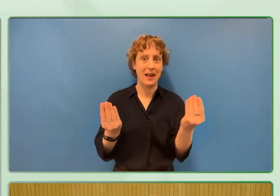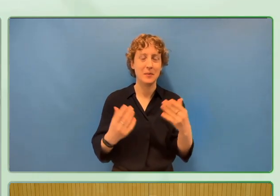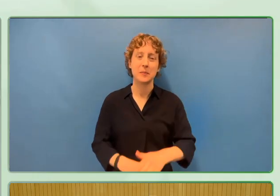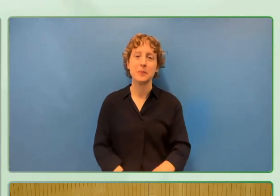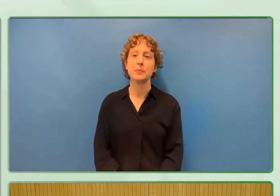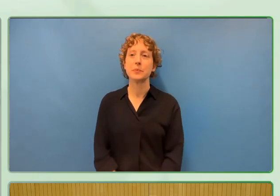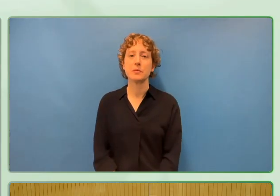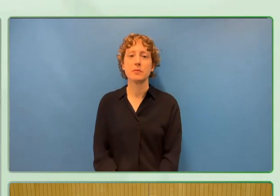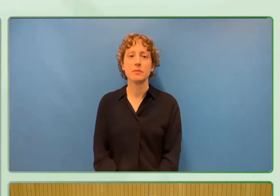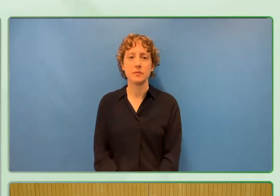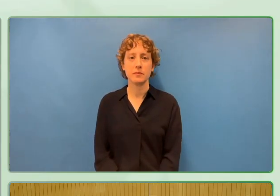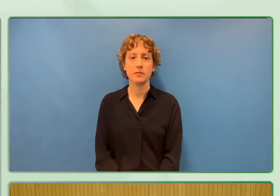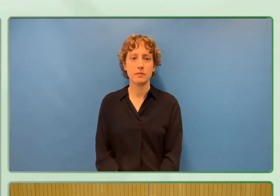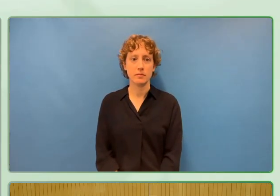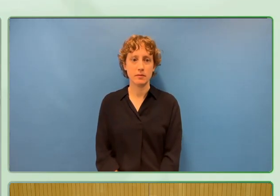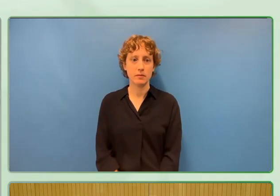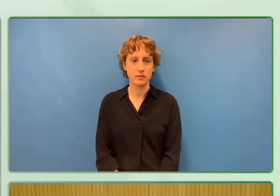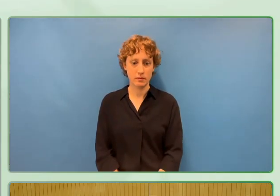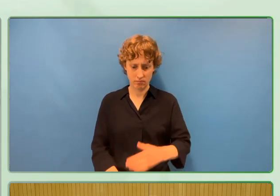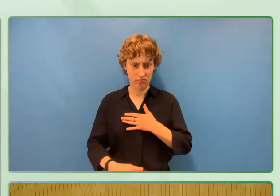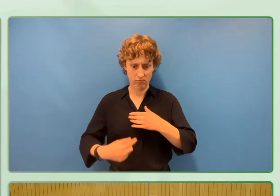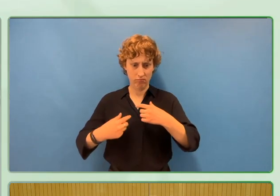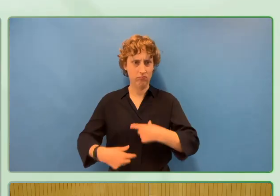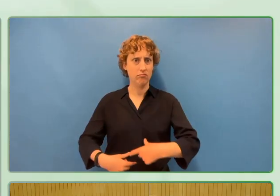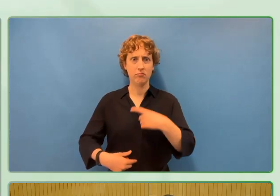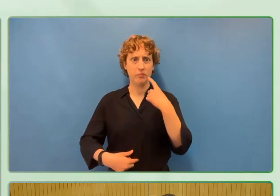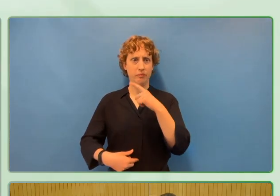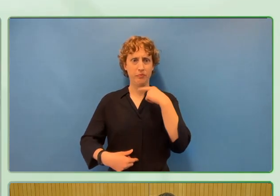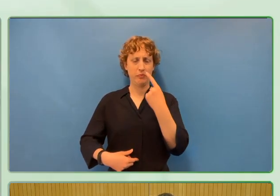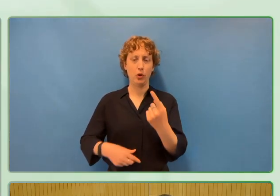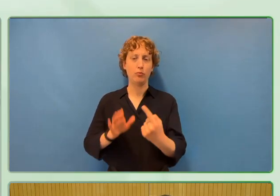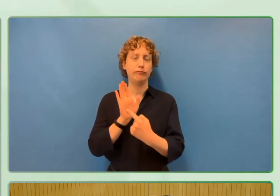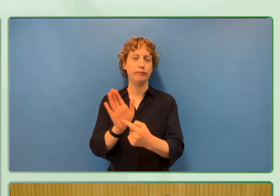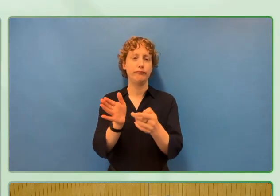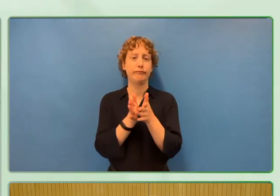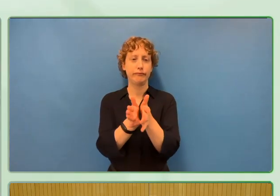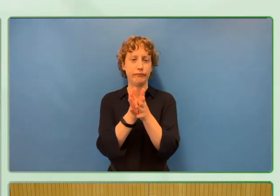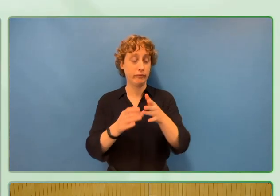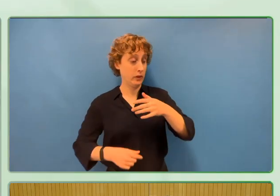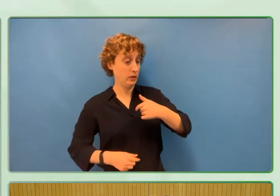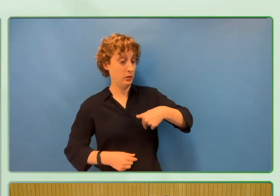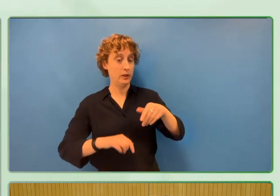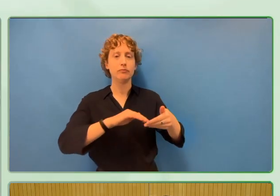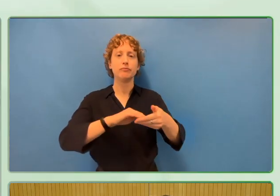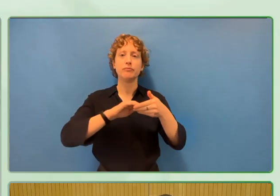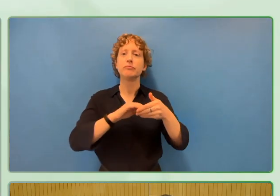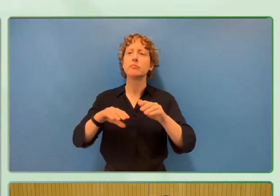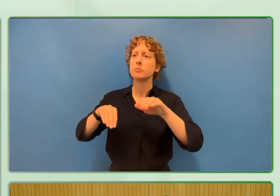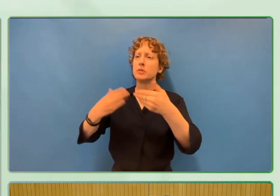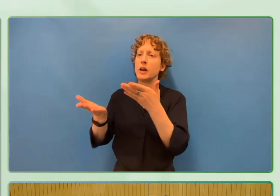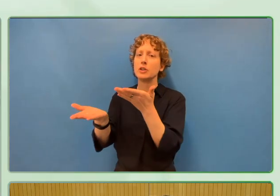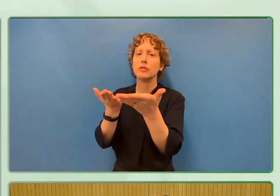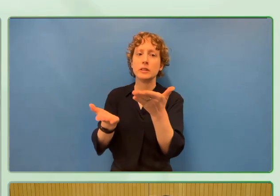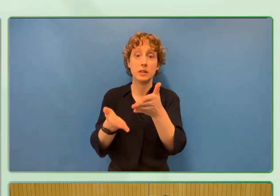about us, because then you get the context why I'm here. We are an organization, we are a service provider for autistic